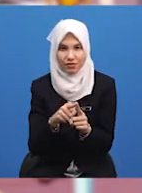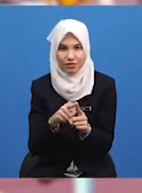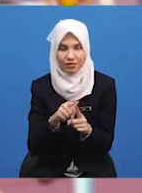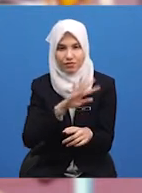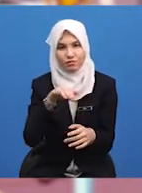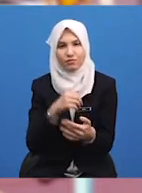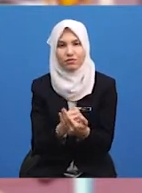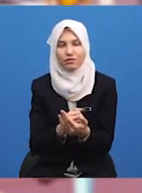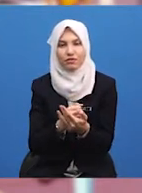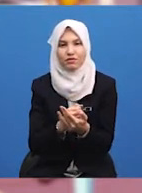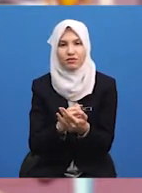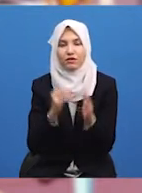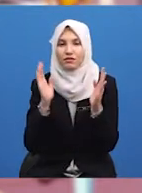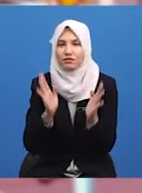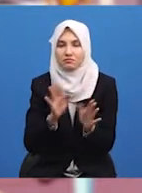Everyone?